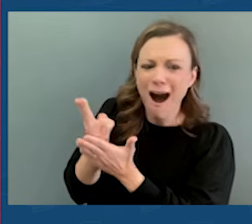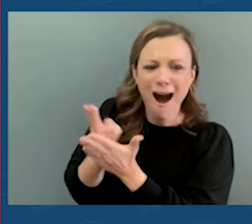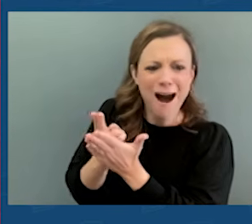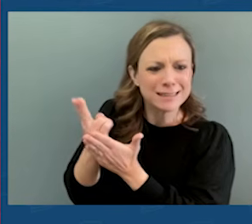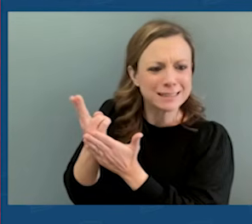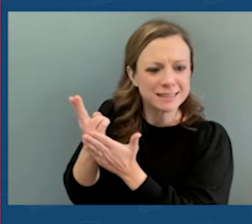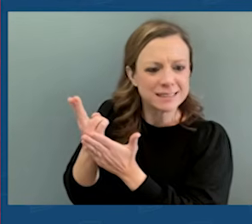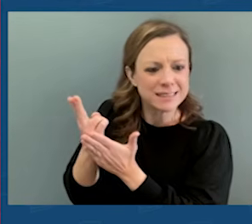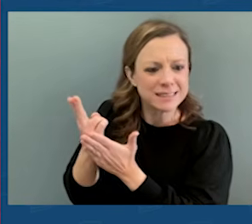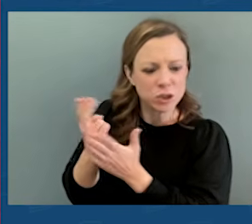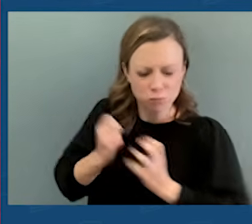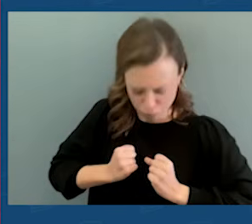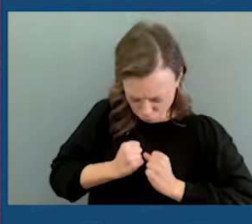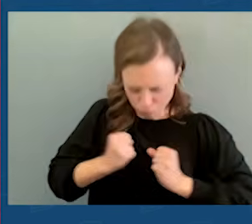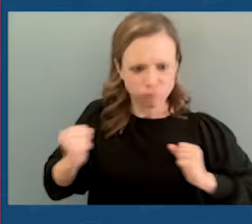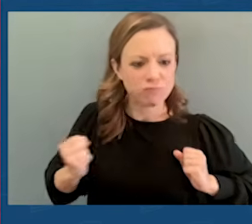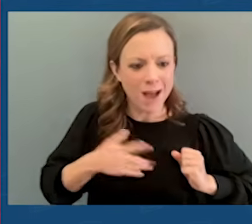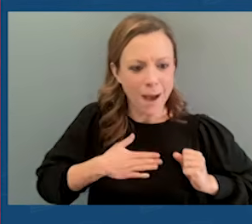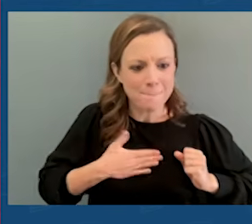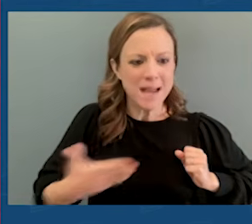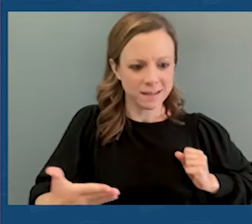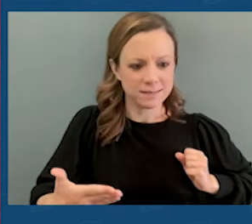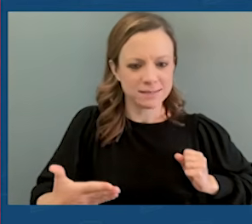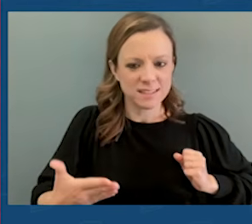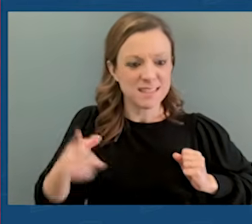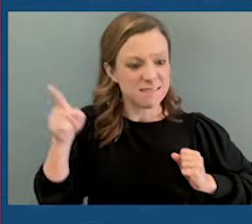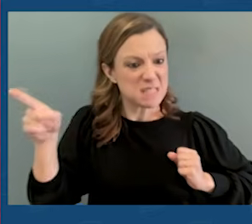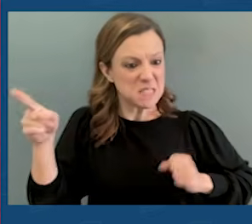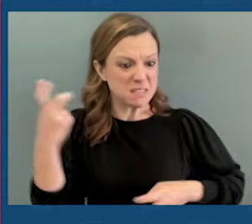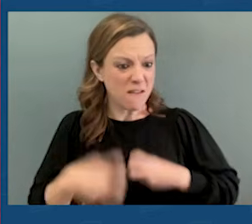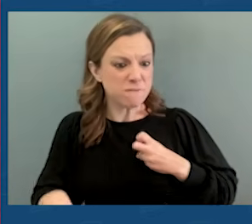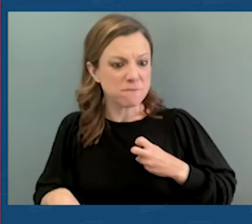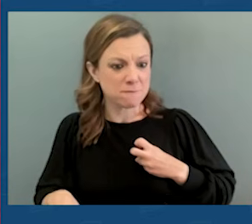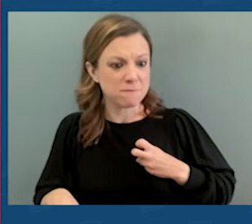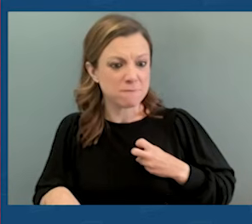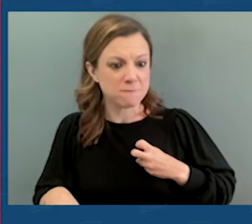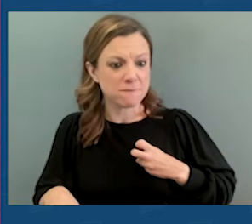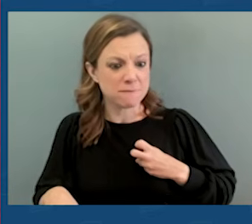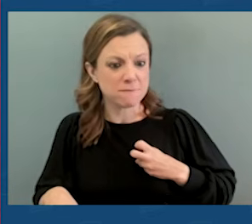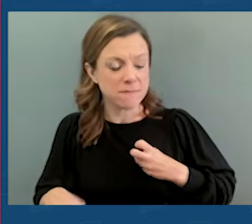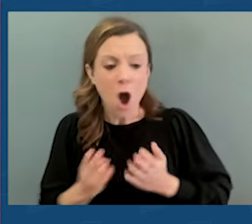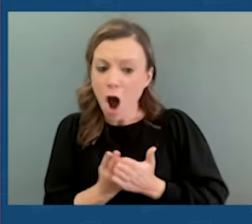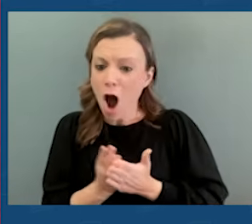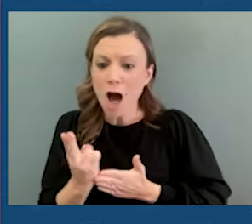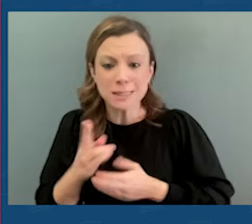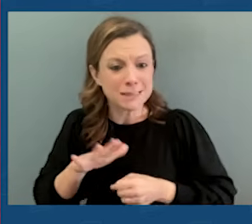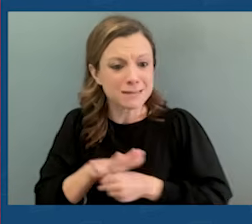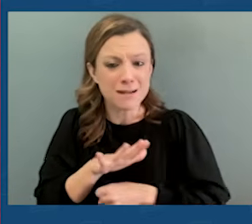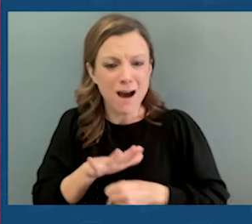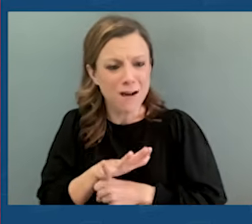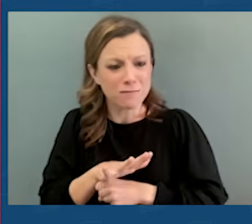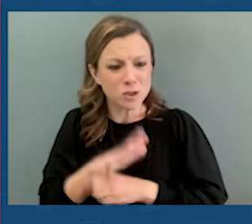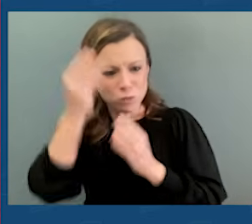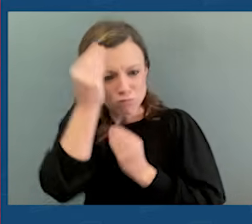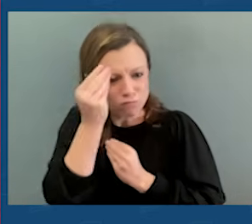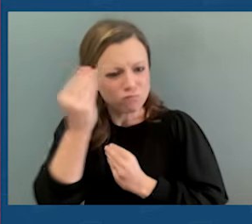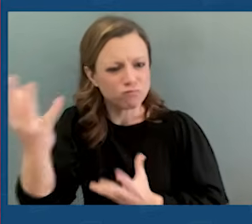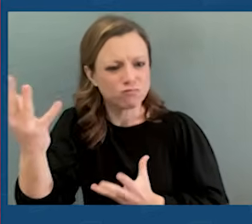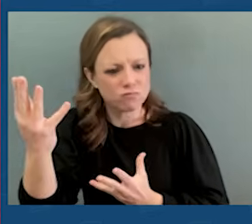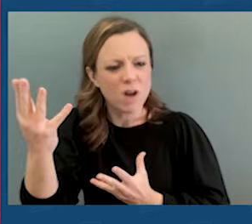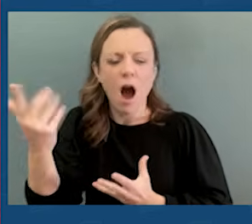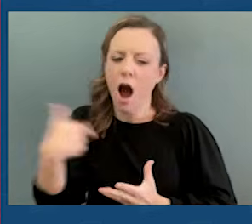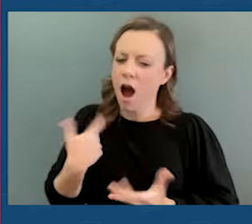out loud that this was hard, honest enough to say that she